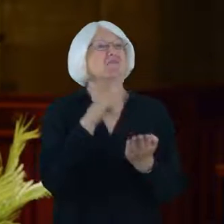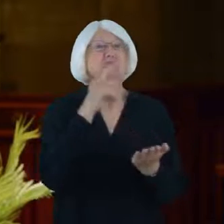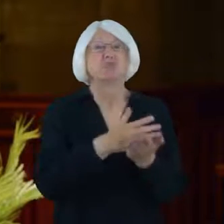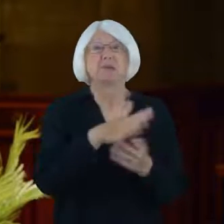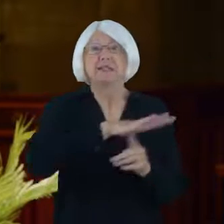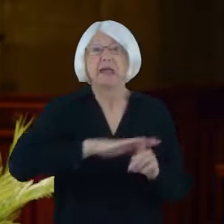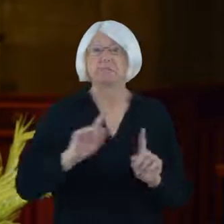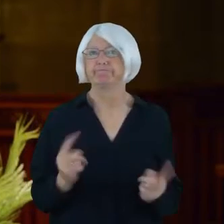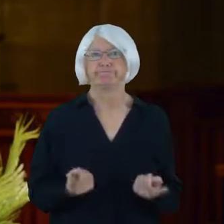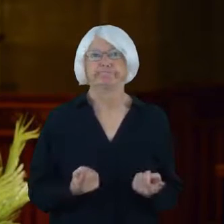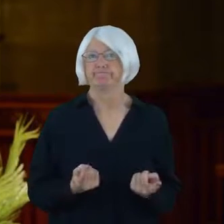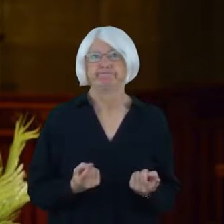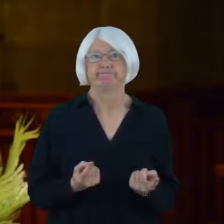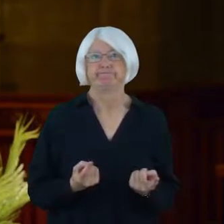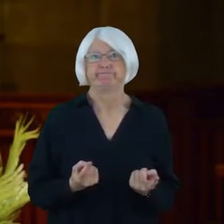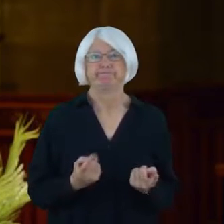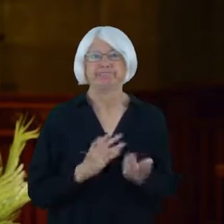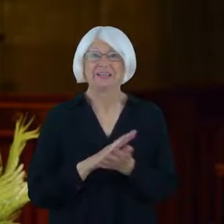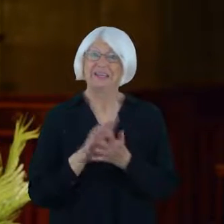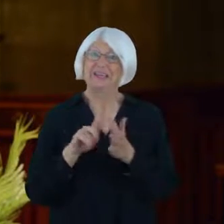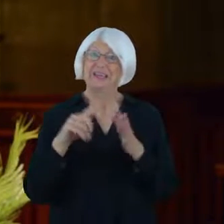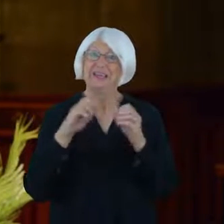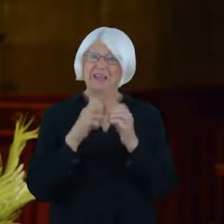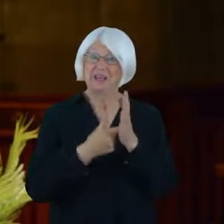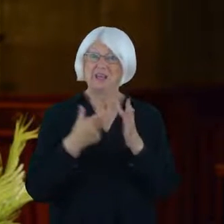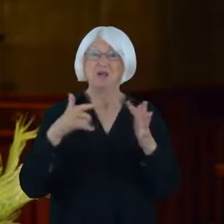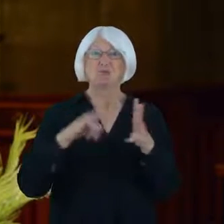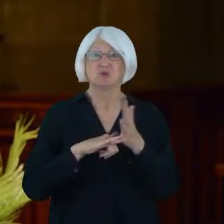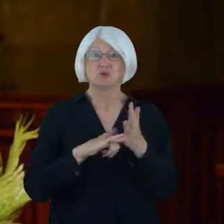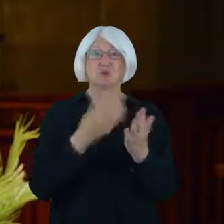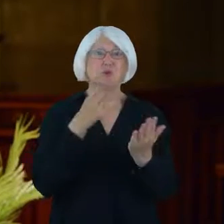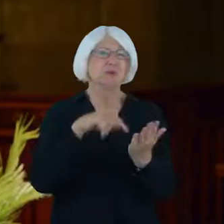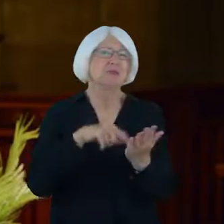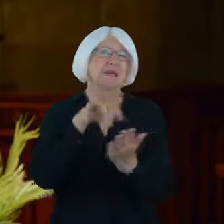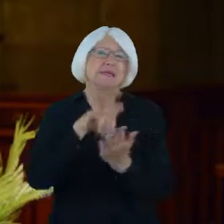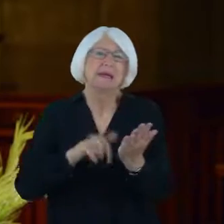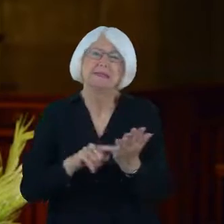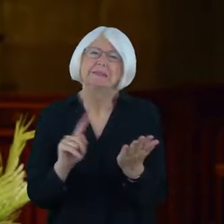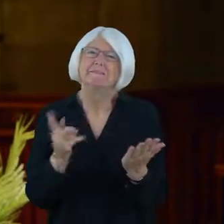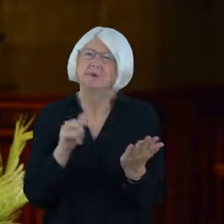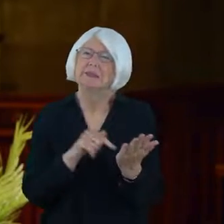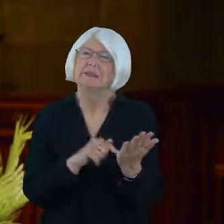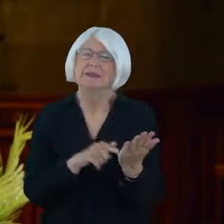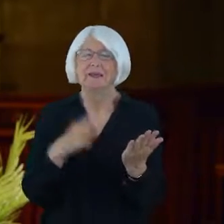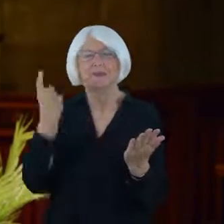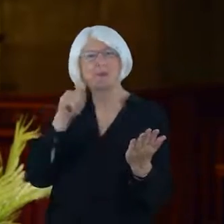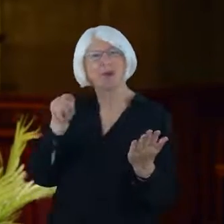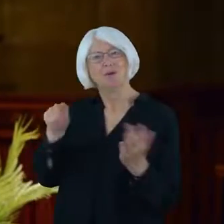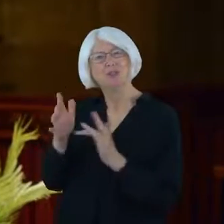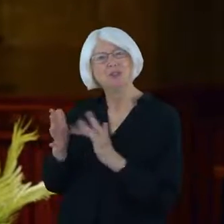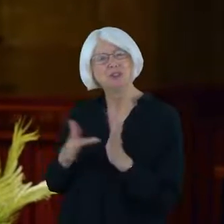land. Hebrews uses this text differently, however, reading in light of Jesus'